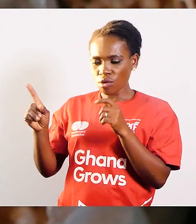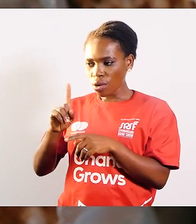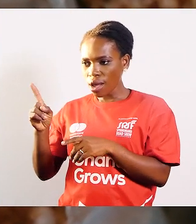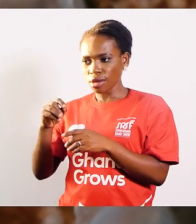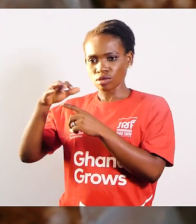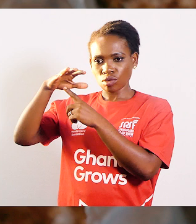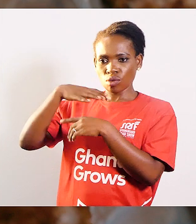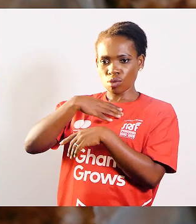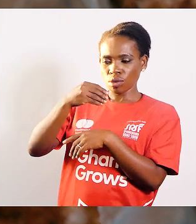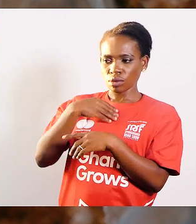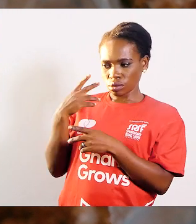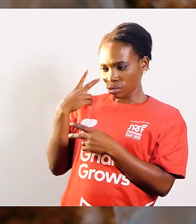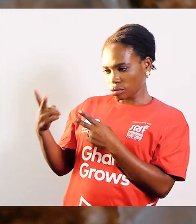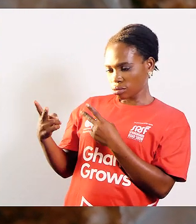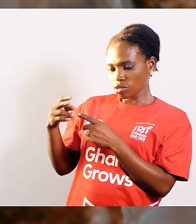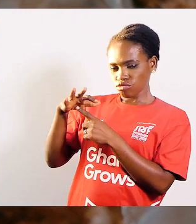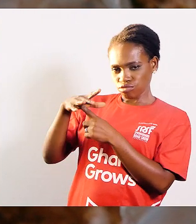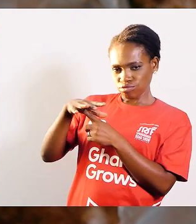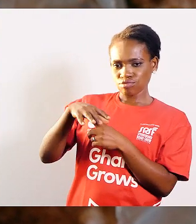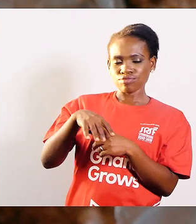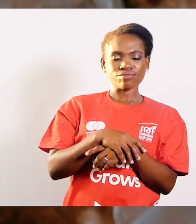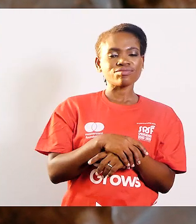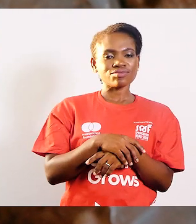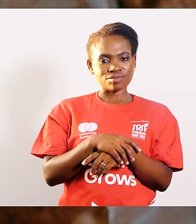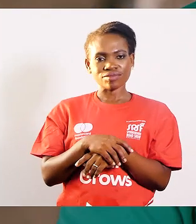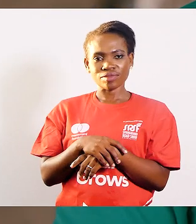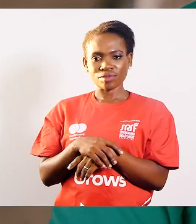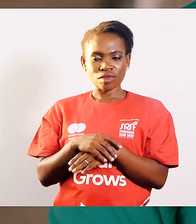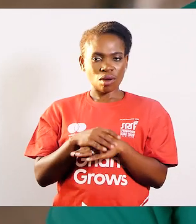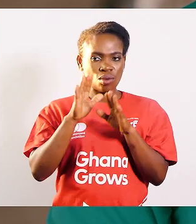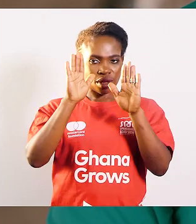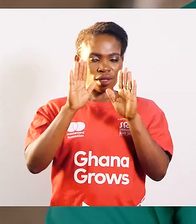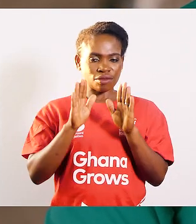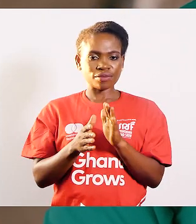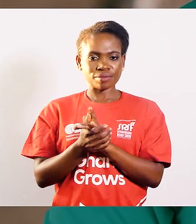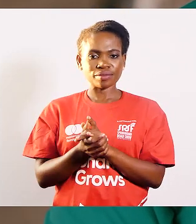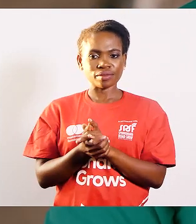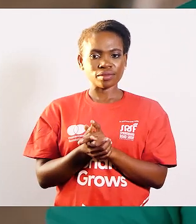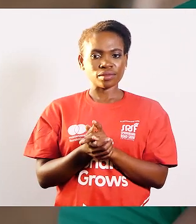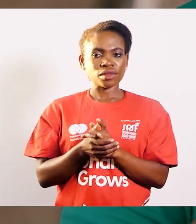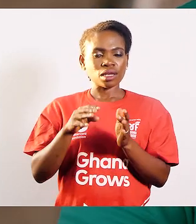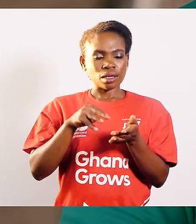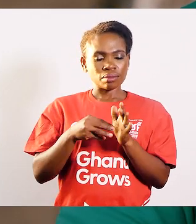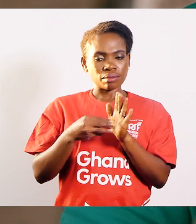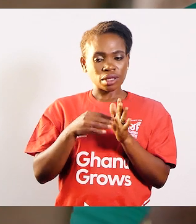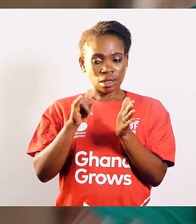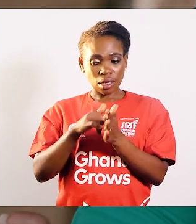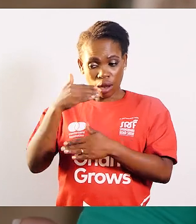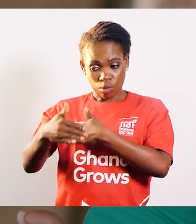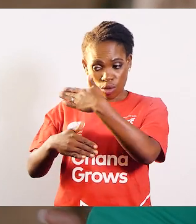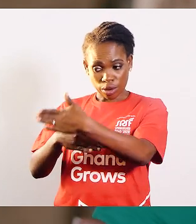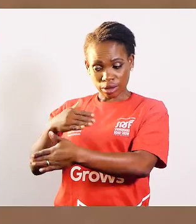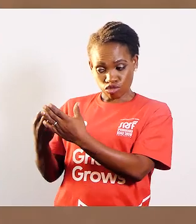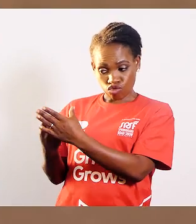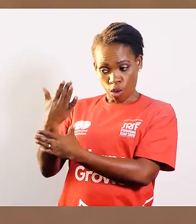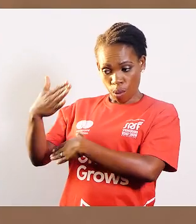pick, mushrooms will grow from there. Okay, I see. That's quite interesting. So from the colonization process, the growth process, what then